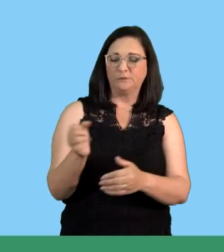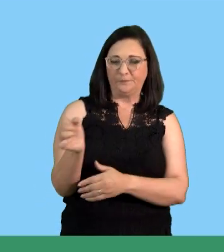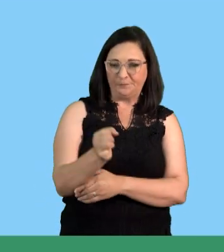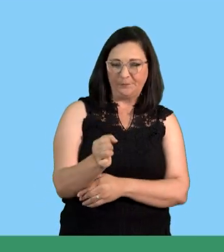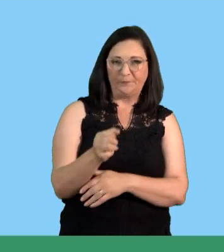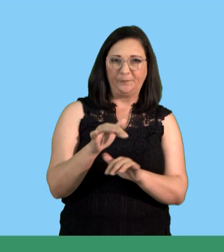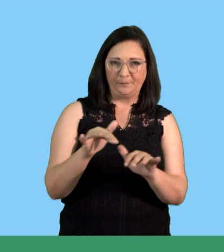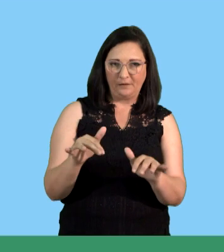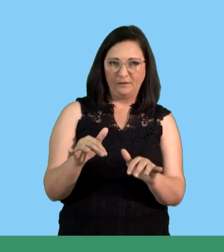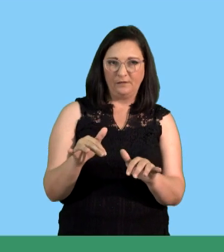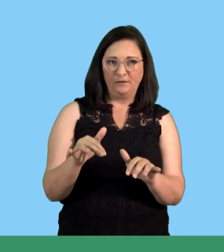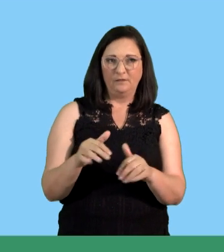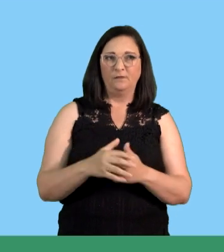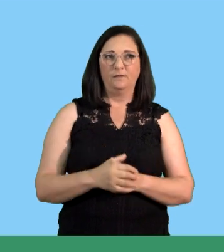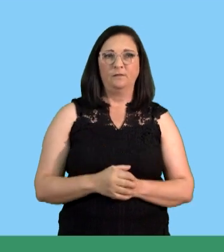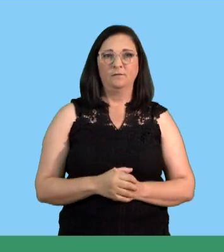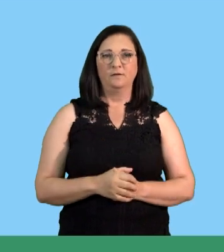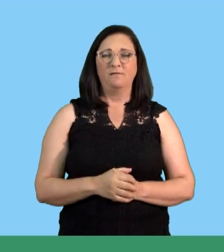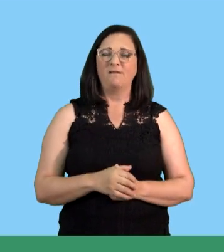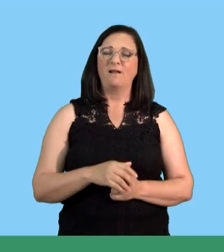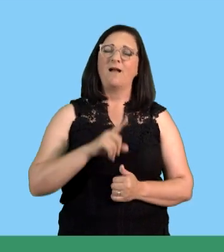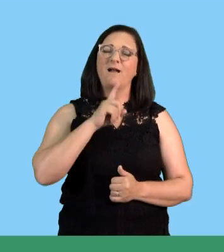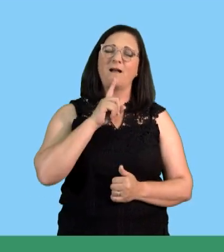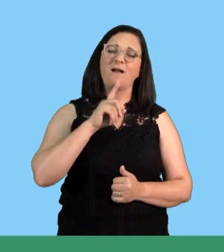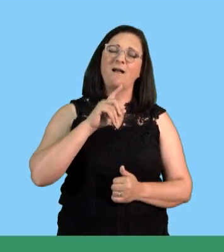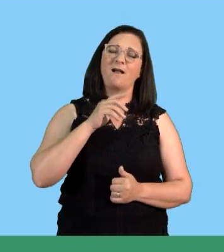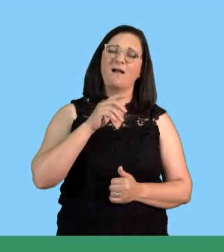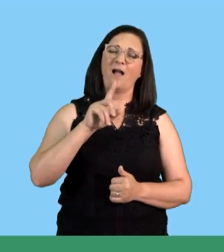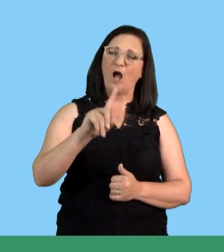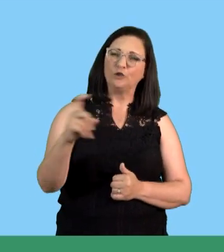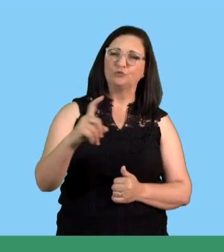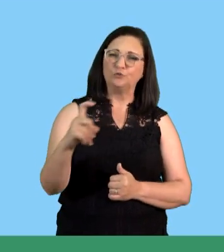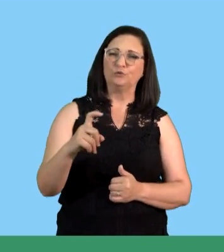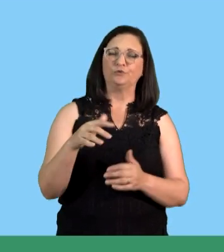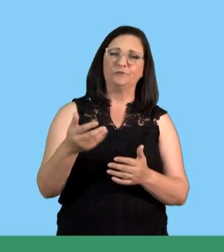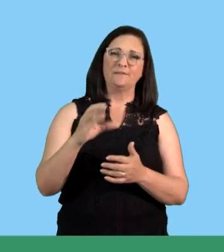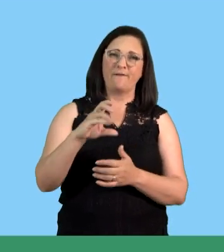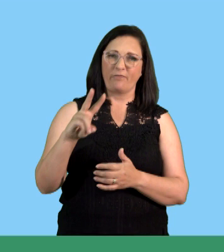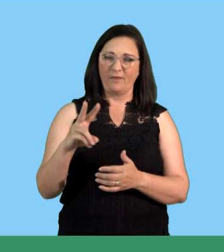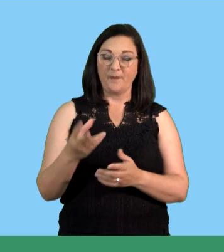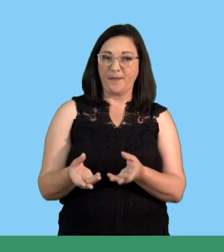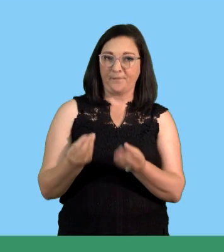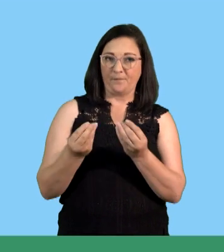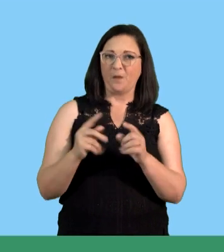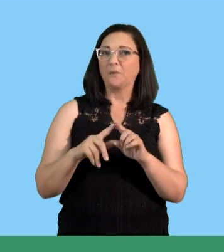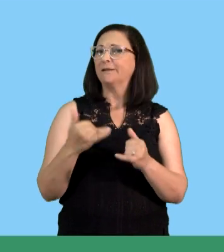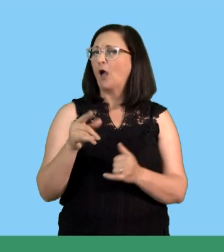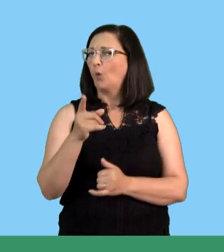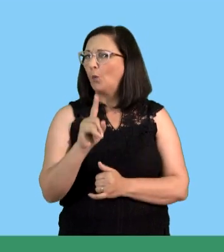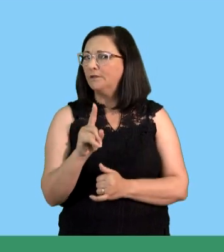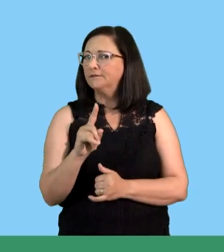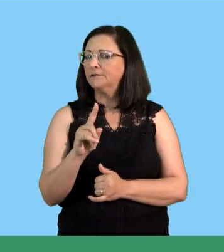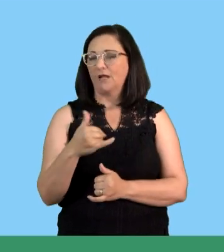recruited people, we've got hundreds of CVs that we've received, so now we need to select. So what is the procedure